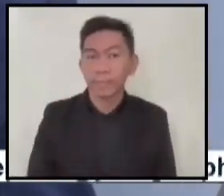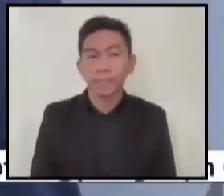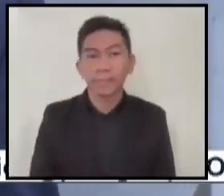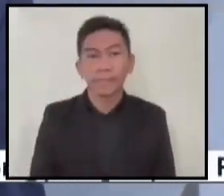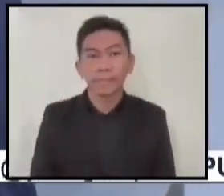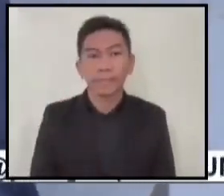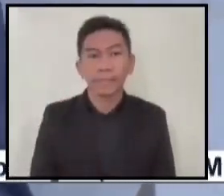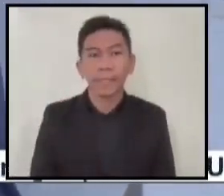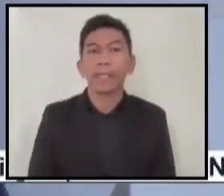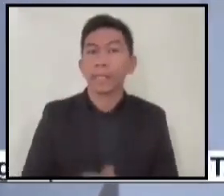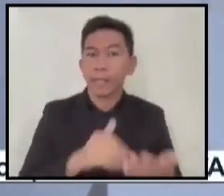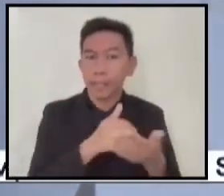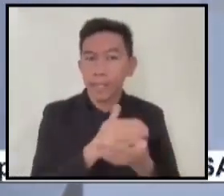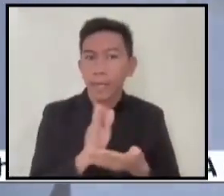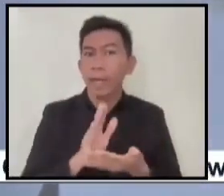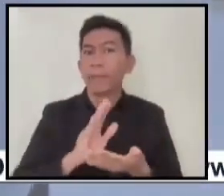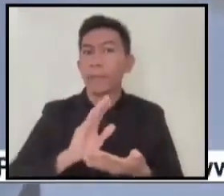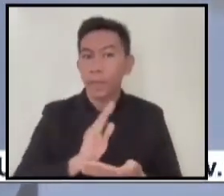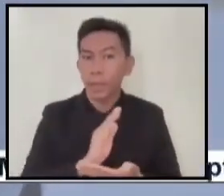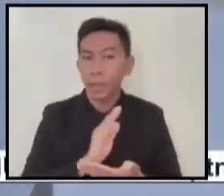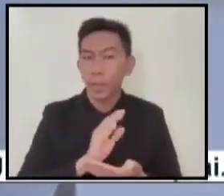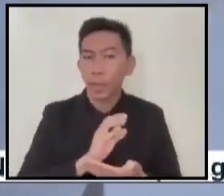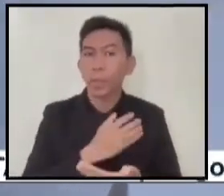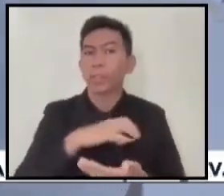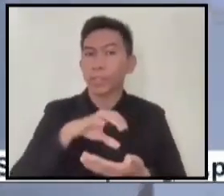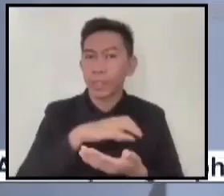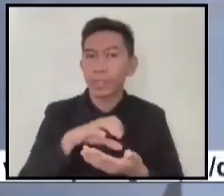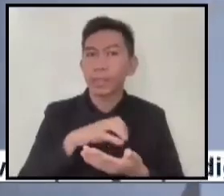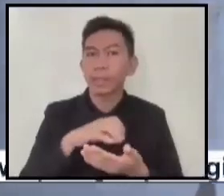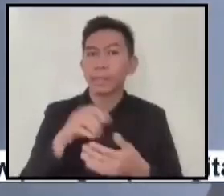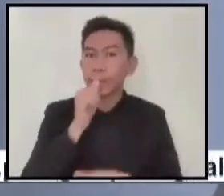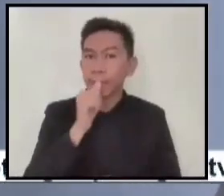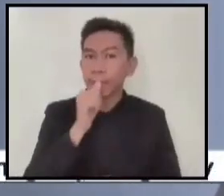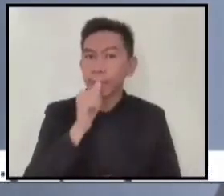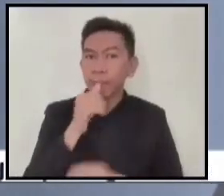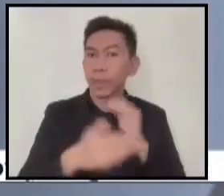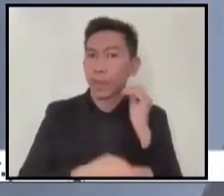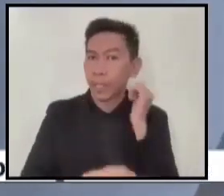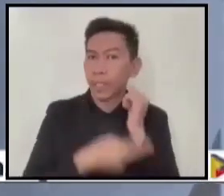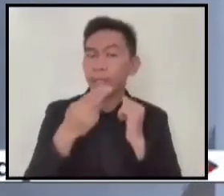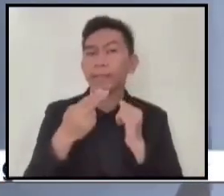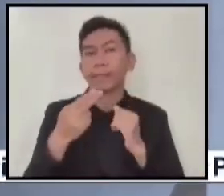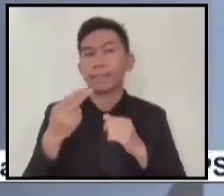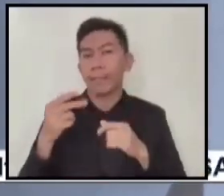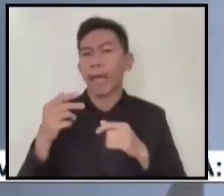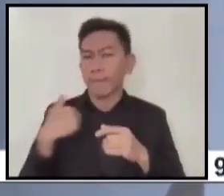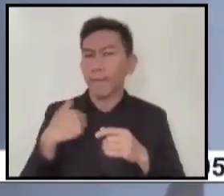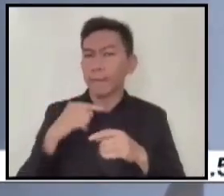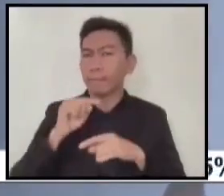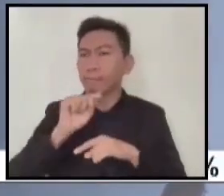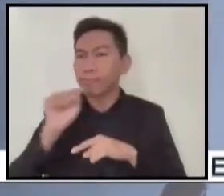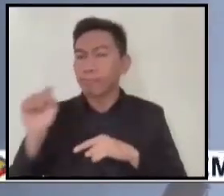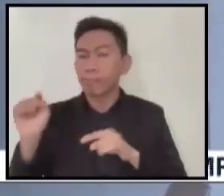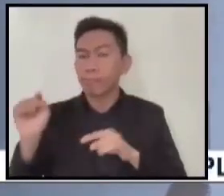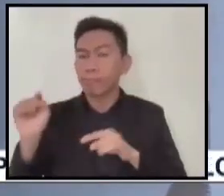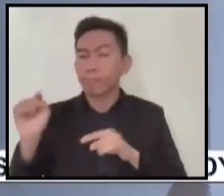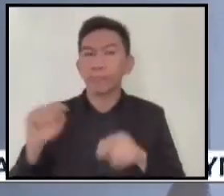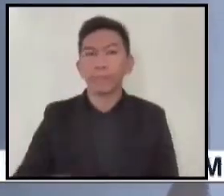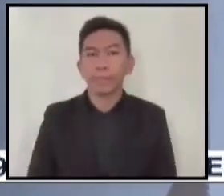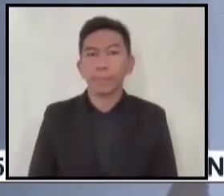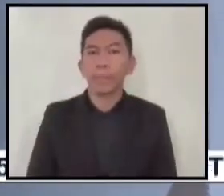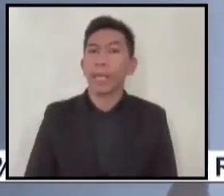concerts and private events, hotels, lounges, and anywhere else. Mm-hmm. Like some shows